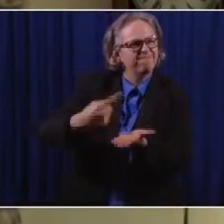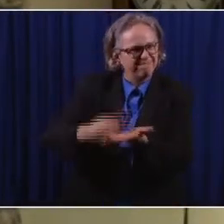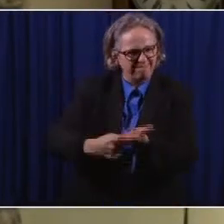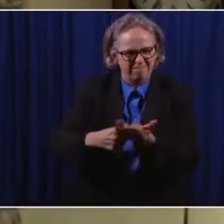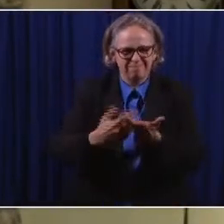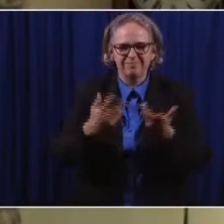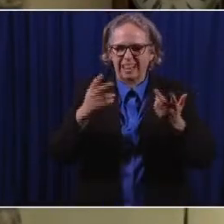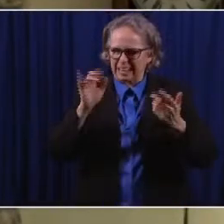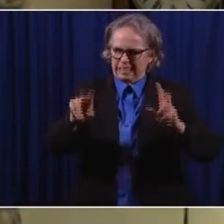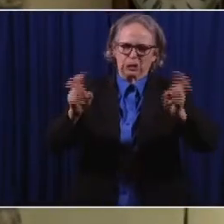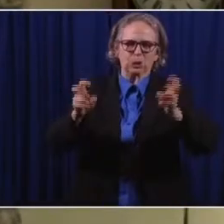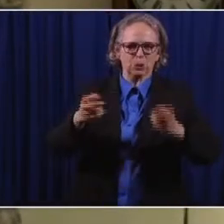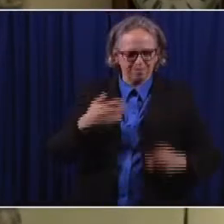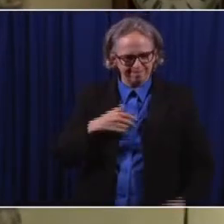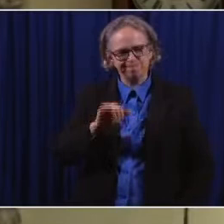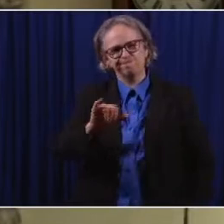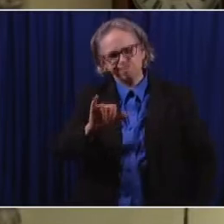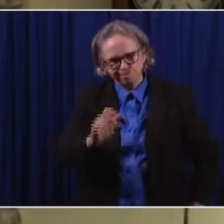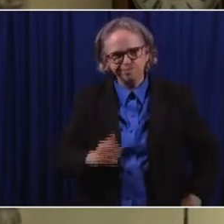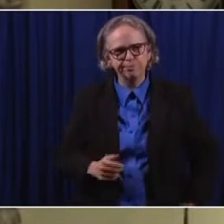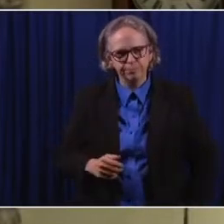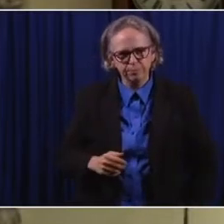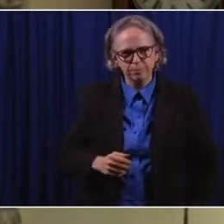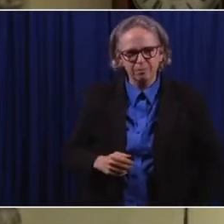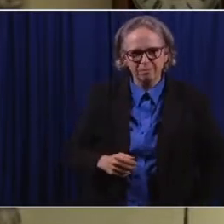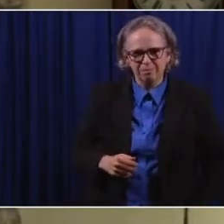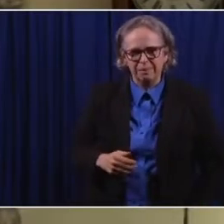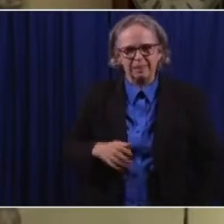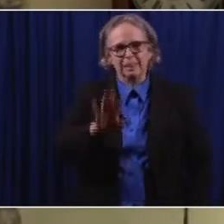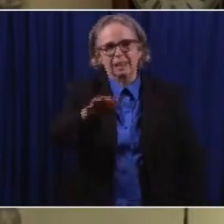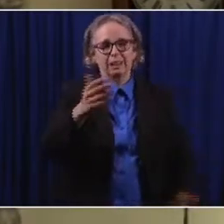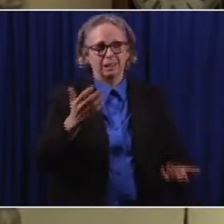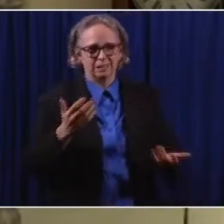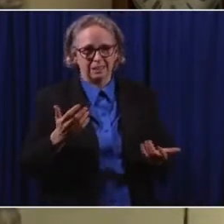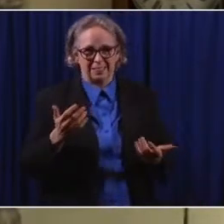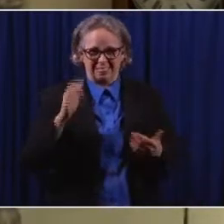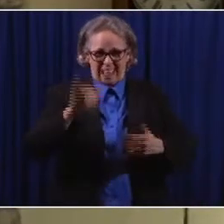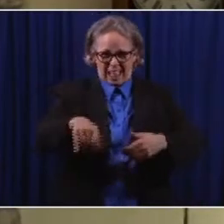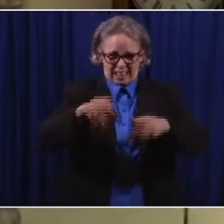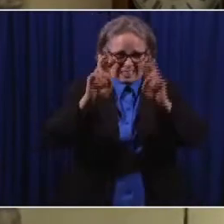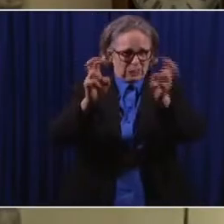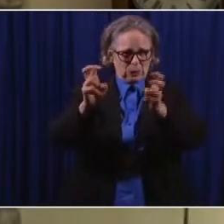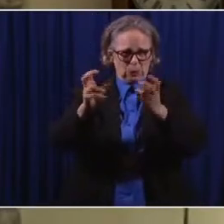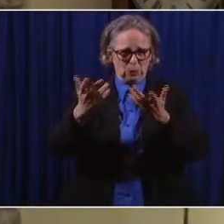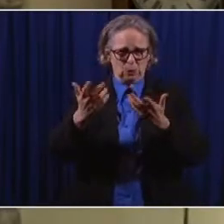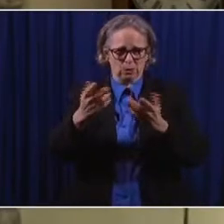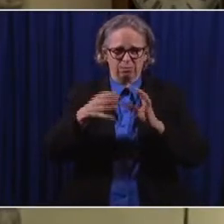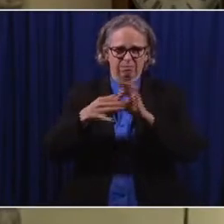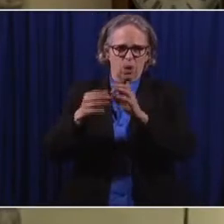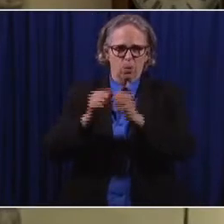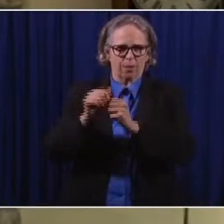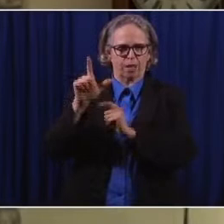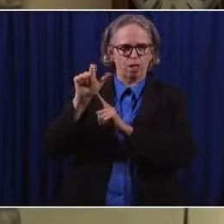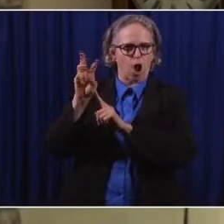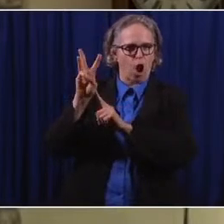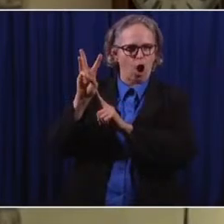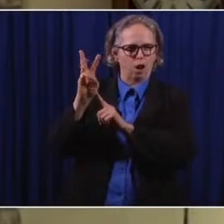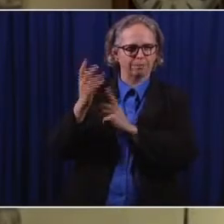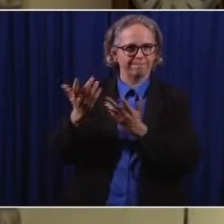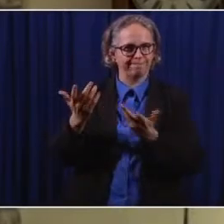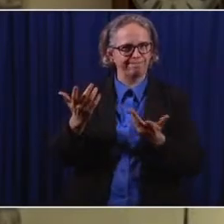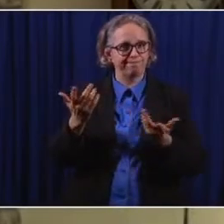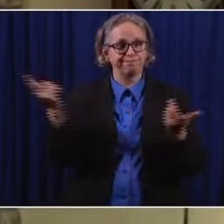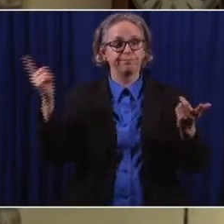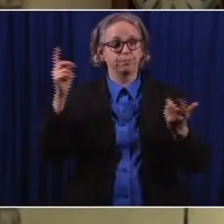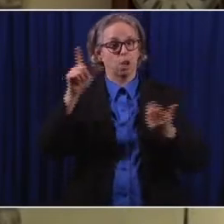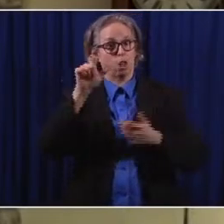issue about the law saying that you cannot put out information that would identify someone as having COVID or